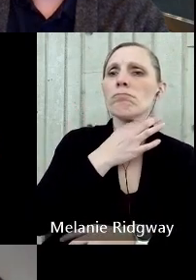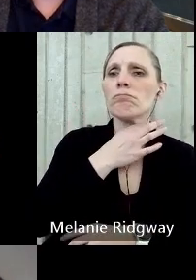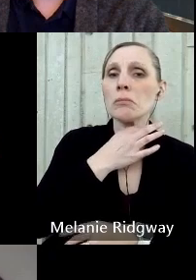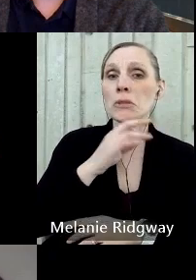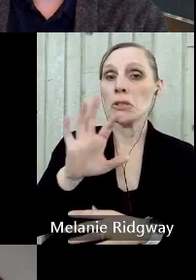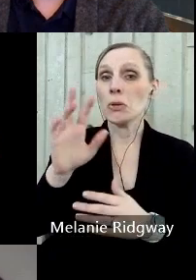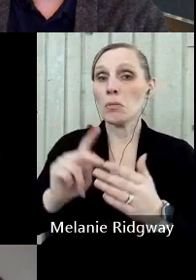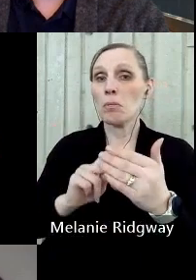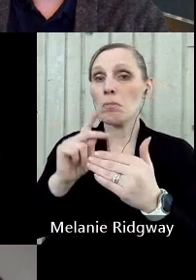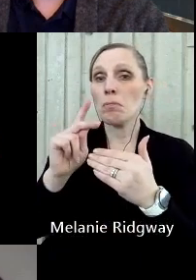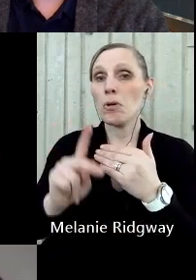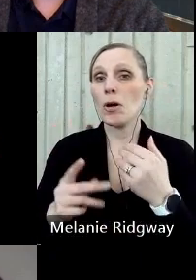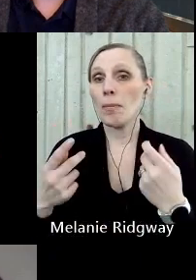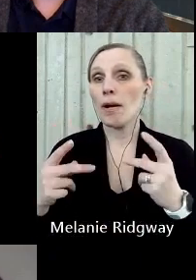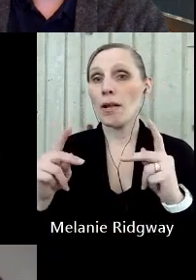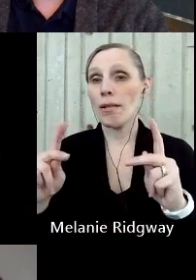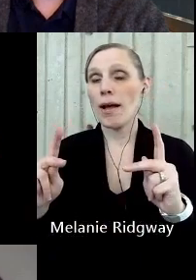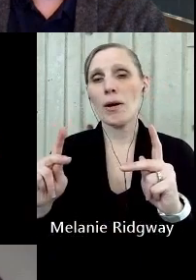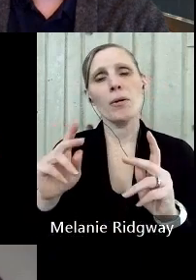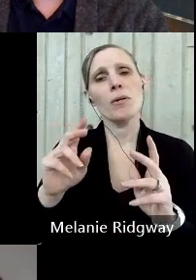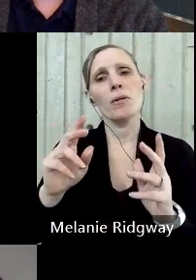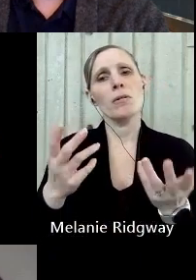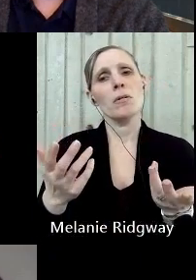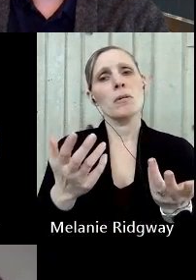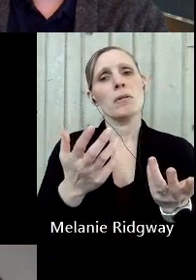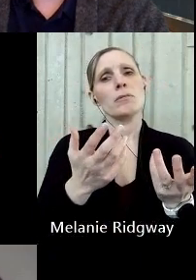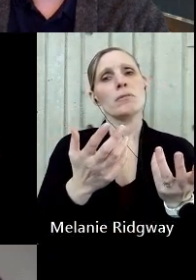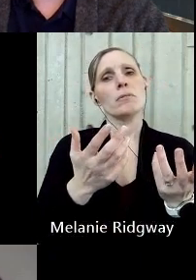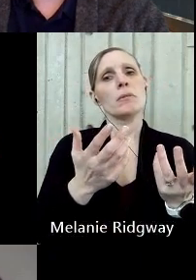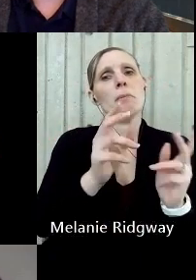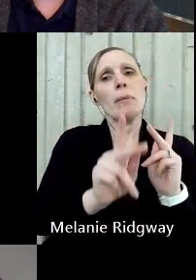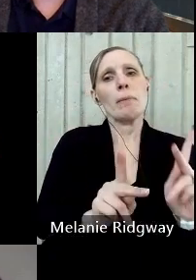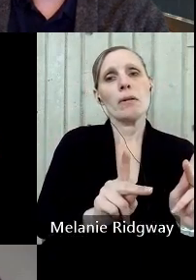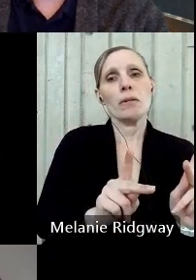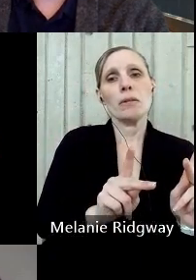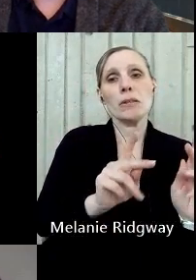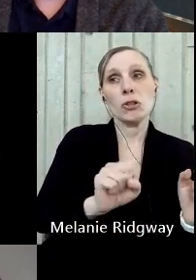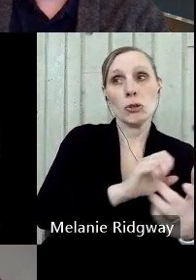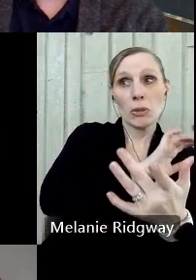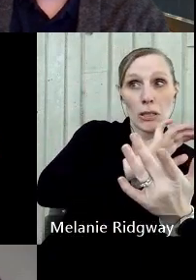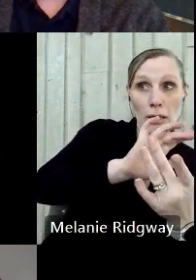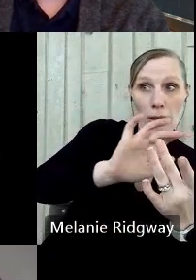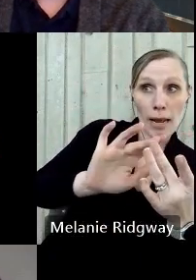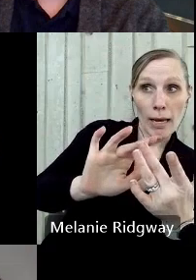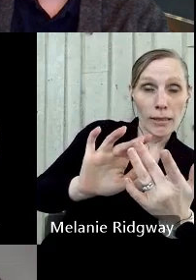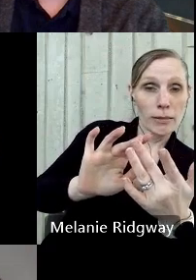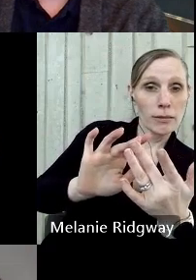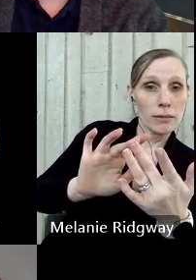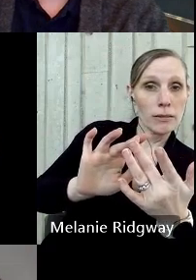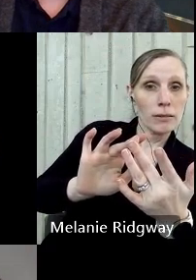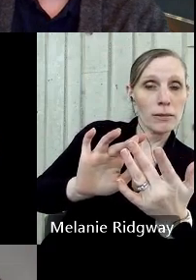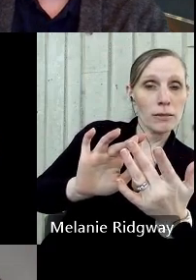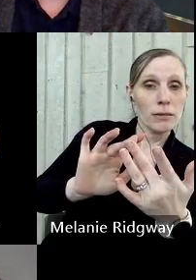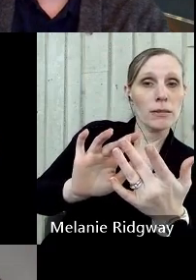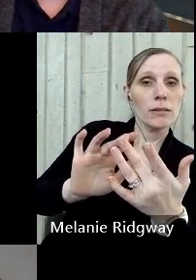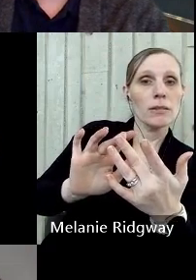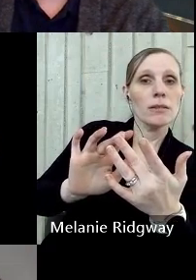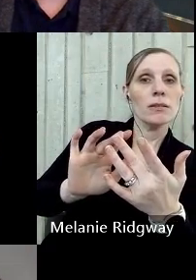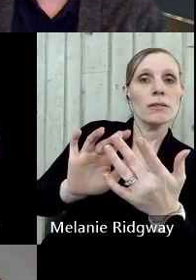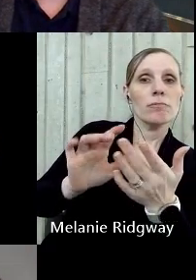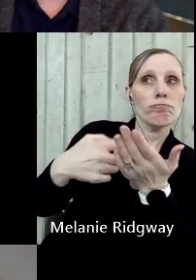program allow individuals to connect and talk to employers prior to interviewing or starting a